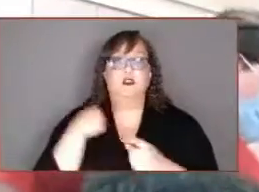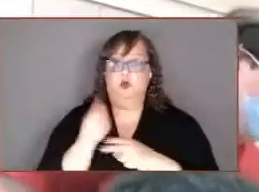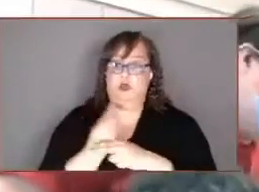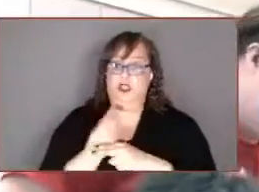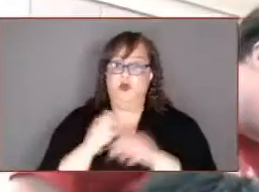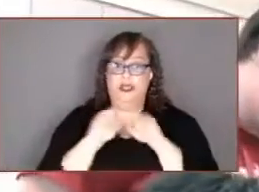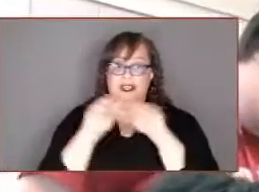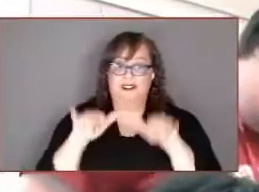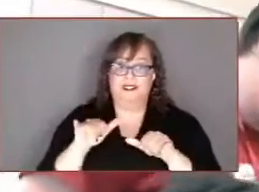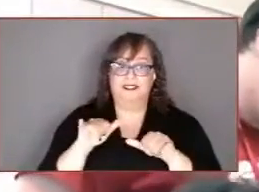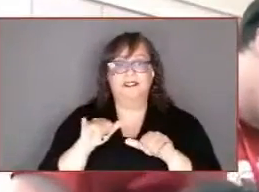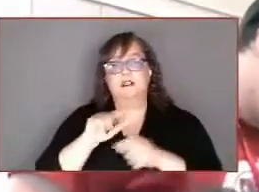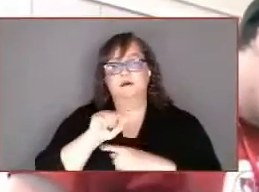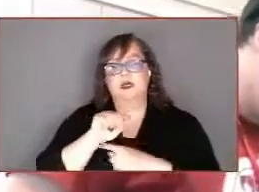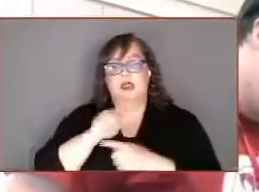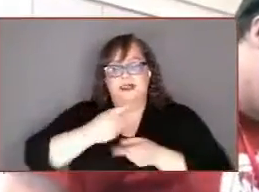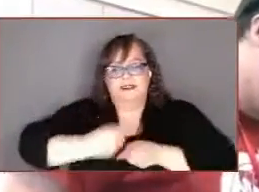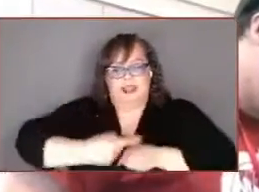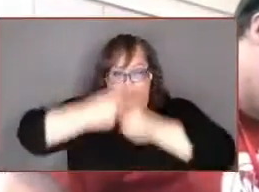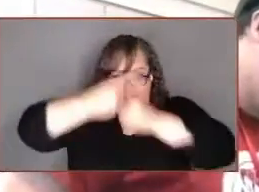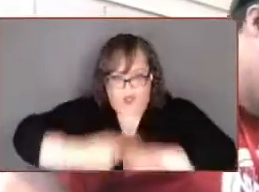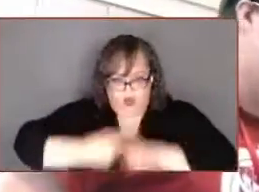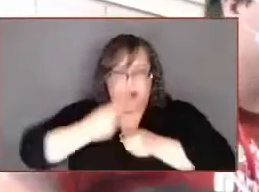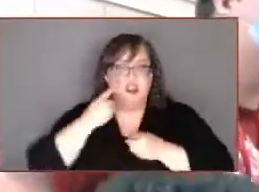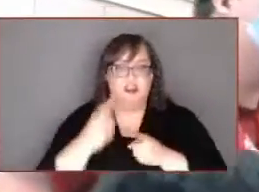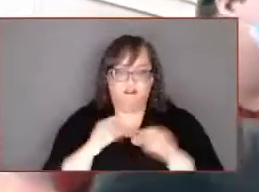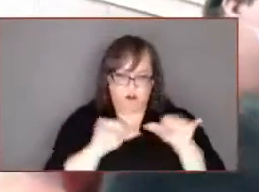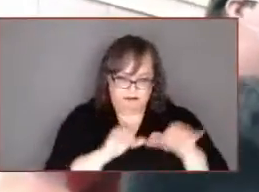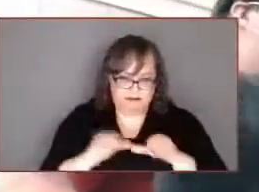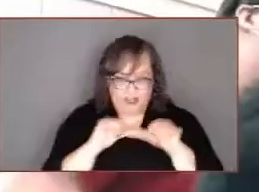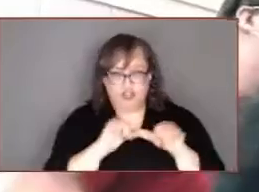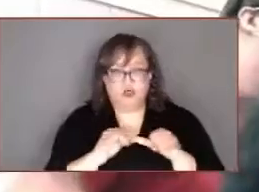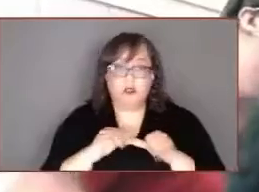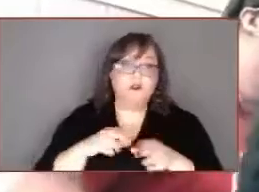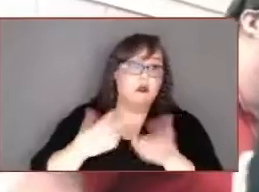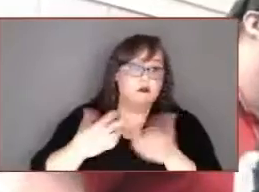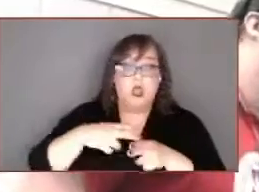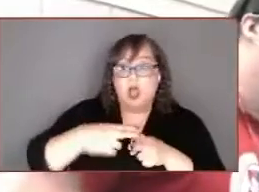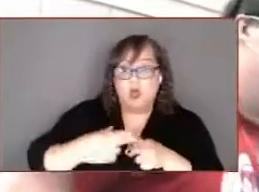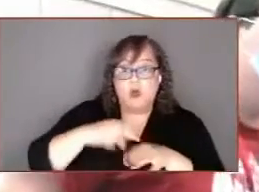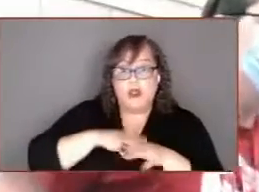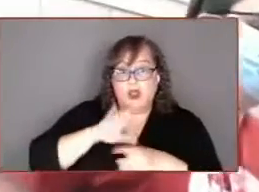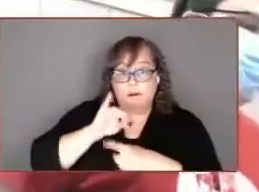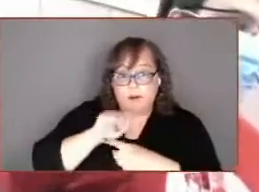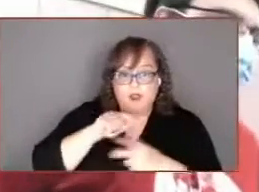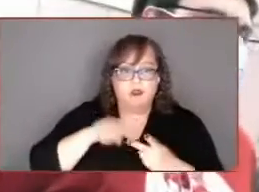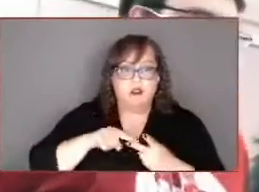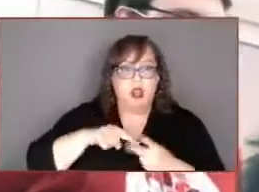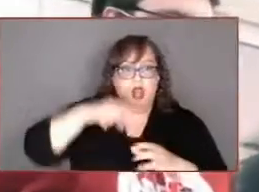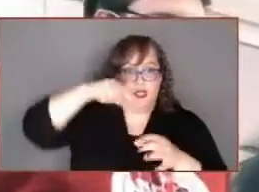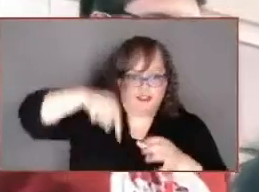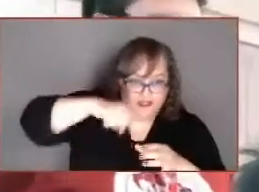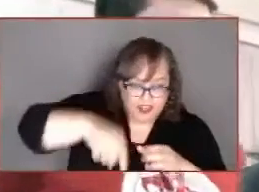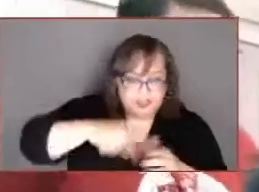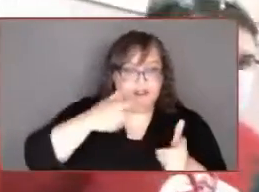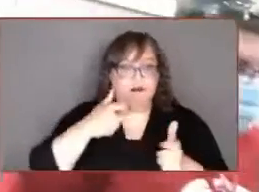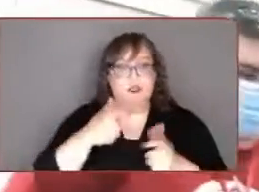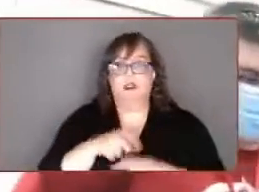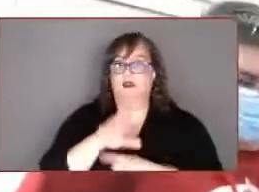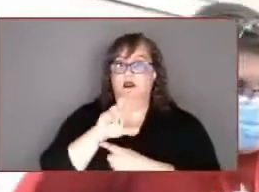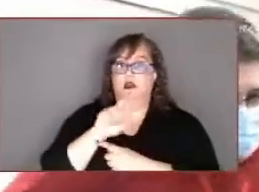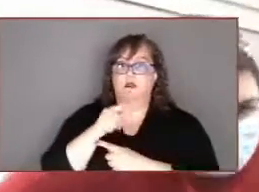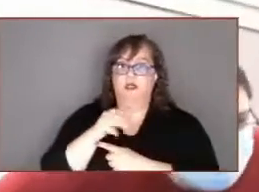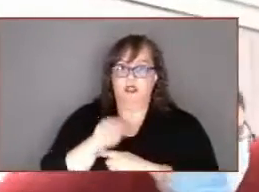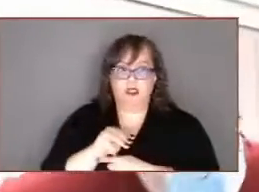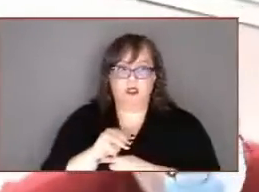our digital core. So we're measuring things such as weight on bit, feed speed, RPM, current, voltage, all of that.